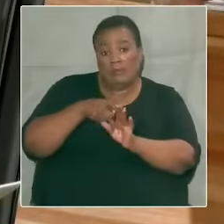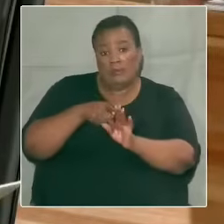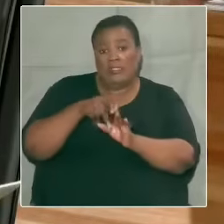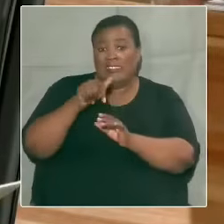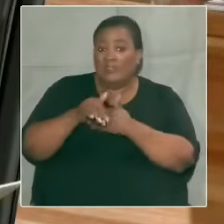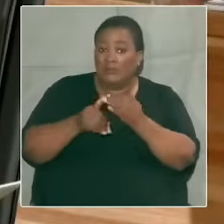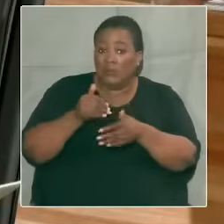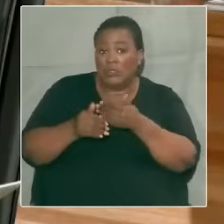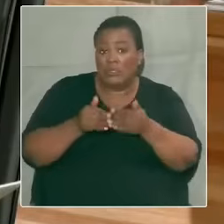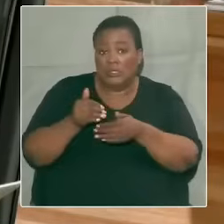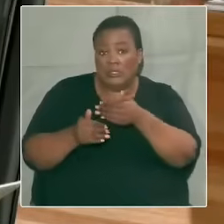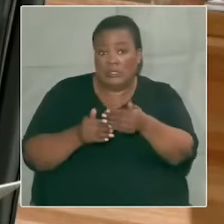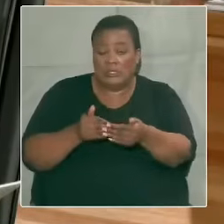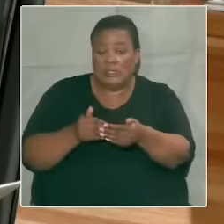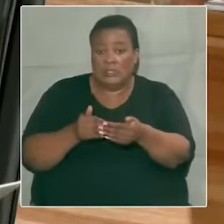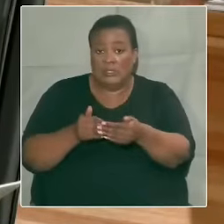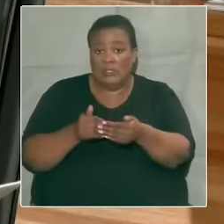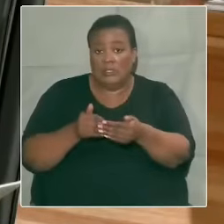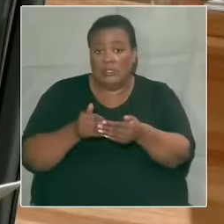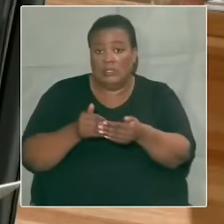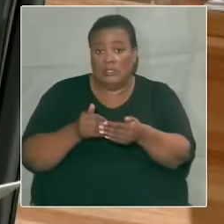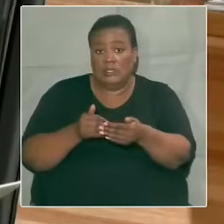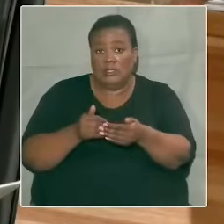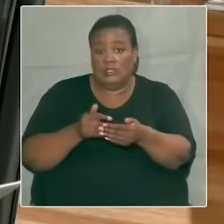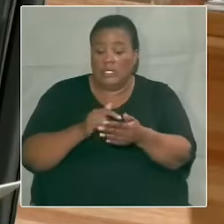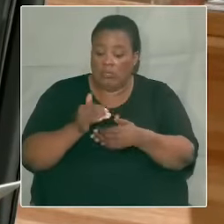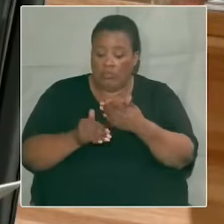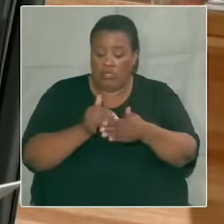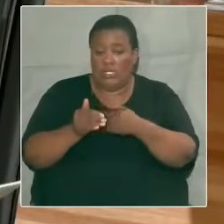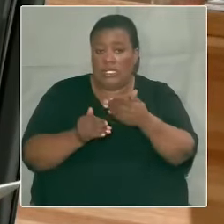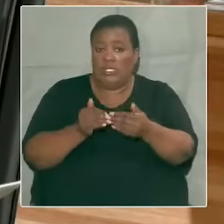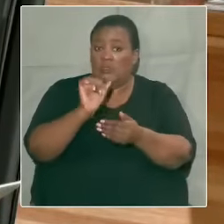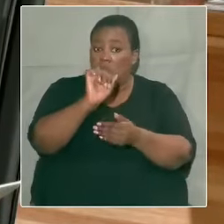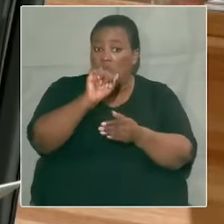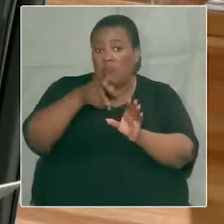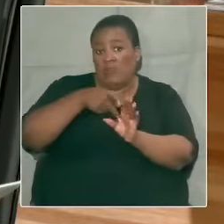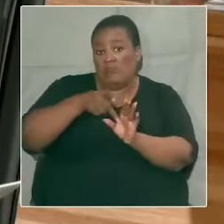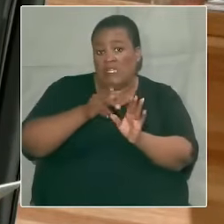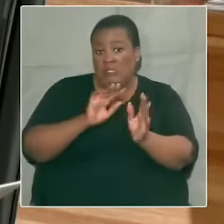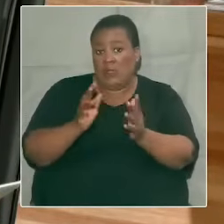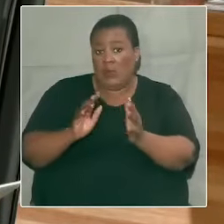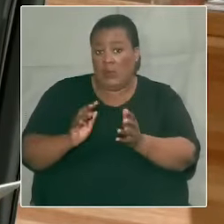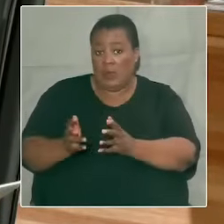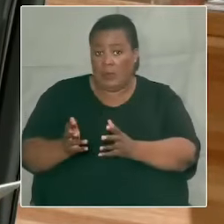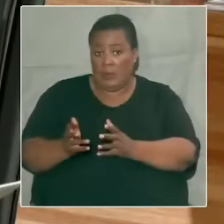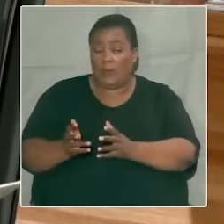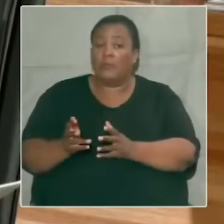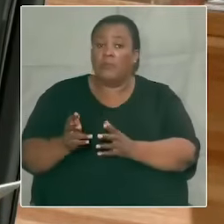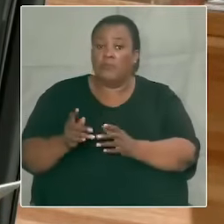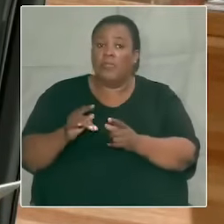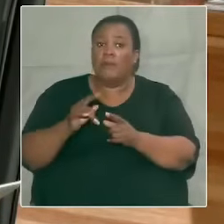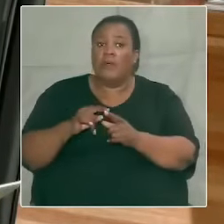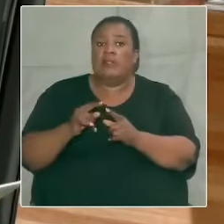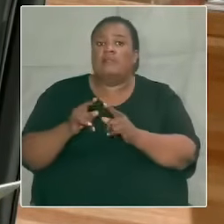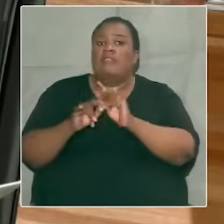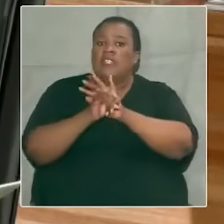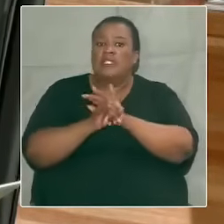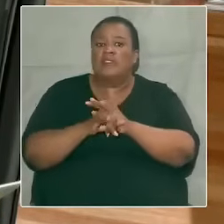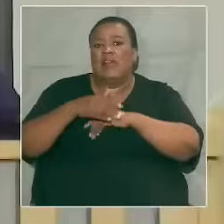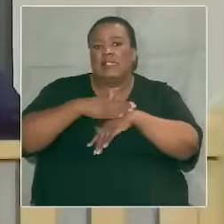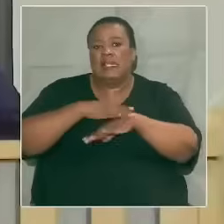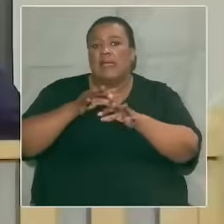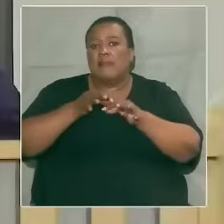for requesting a budget, identifying the term of the extension, and the priorities that were going to be